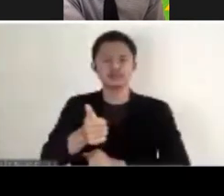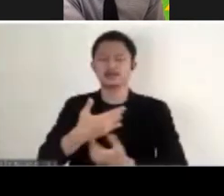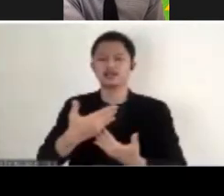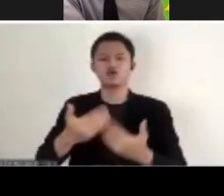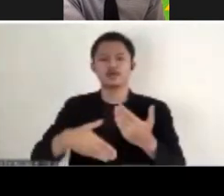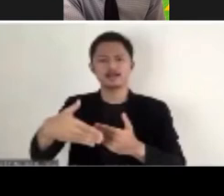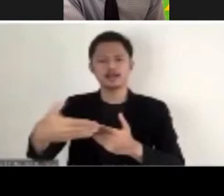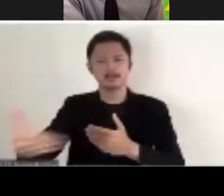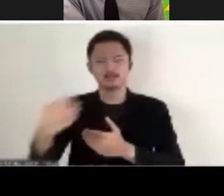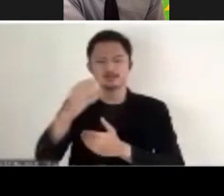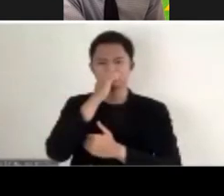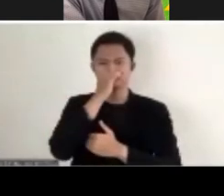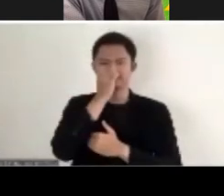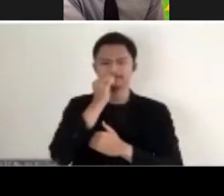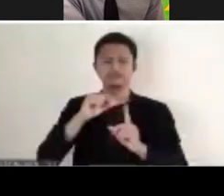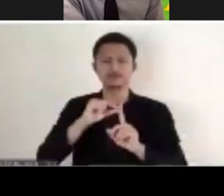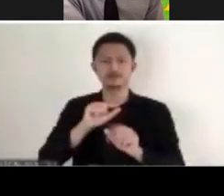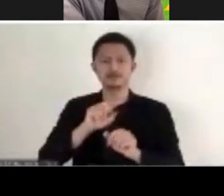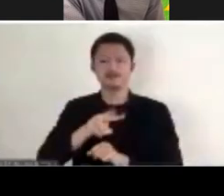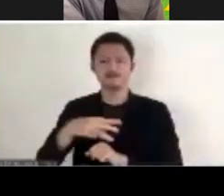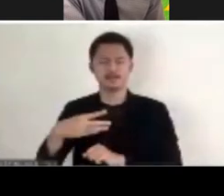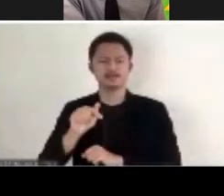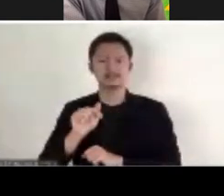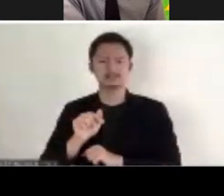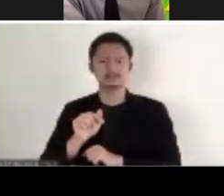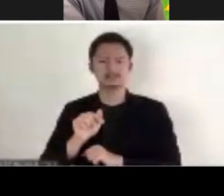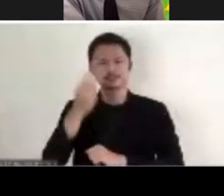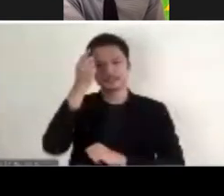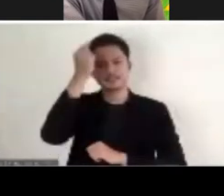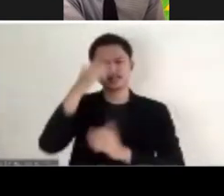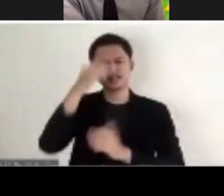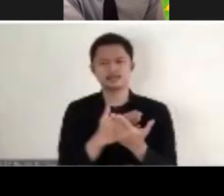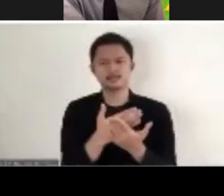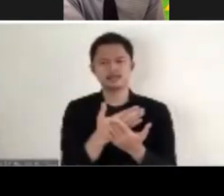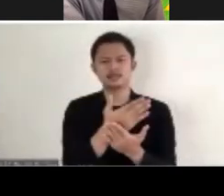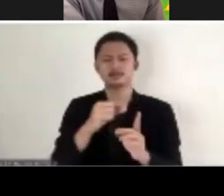MP3 Rey created by